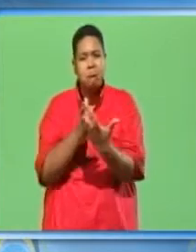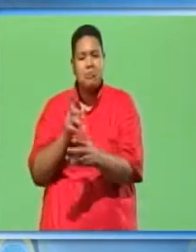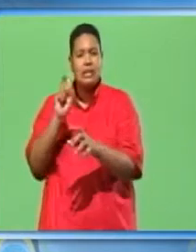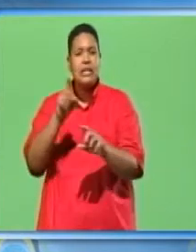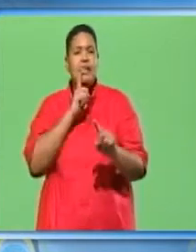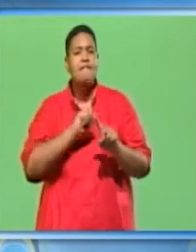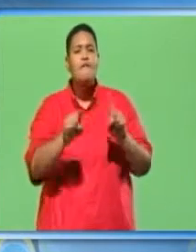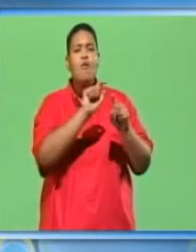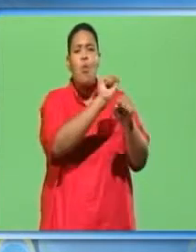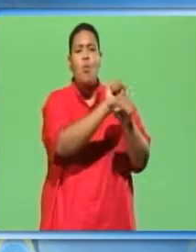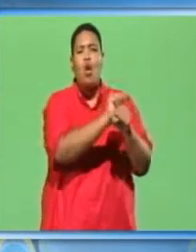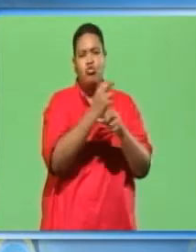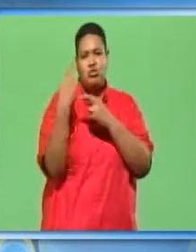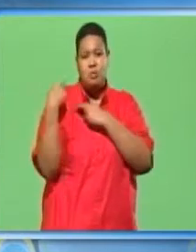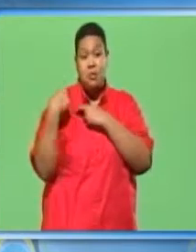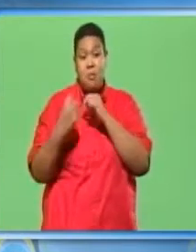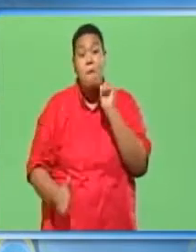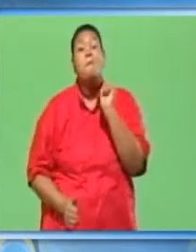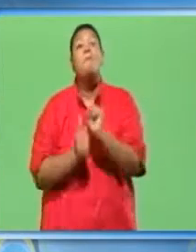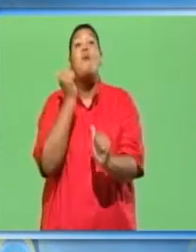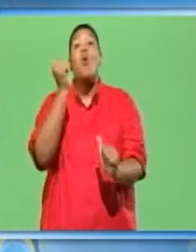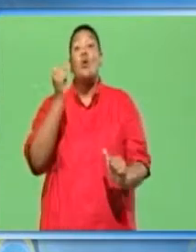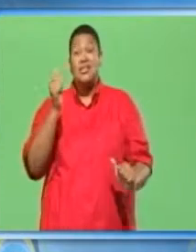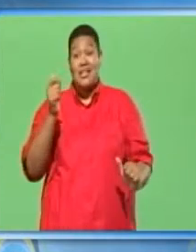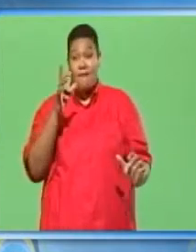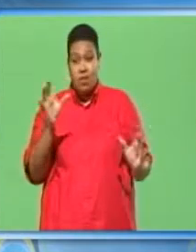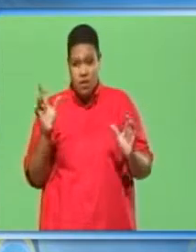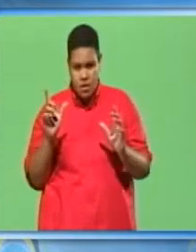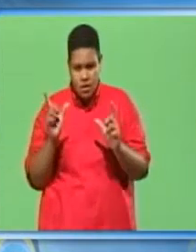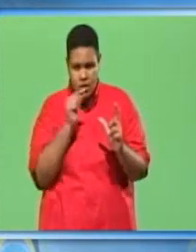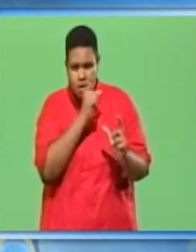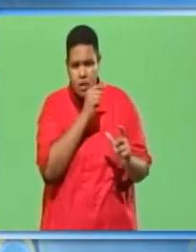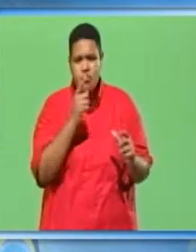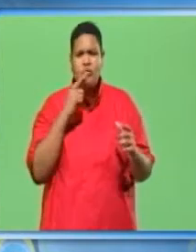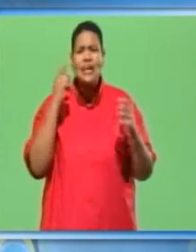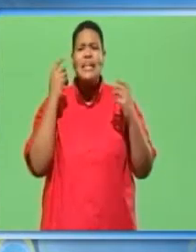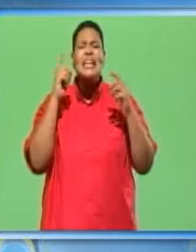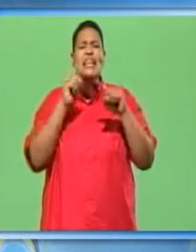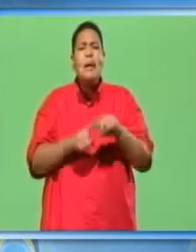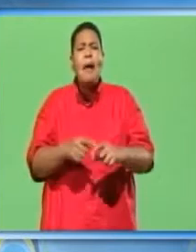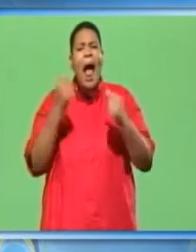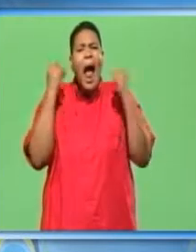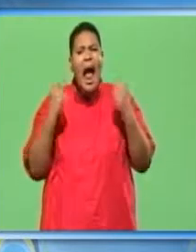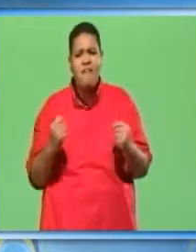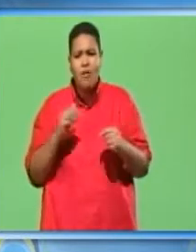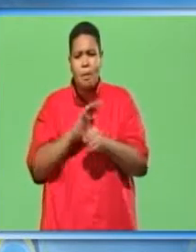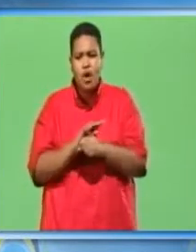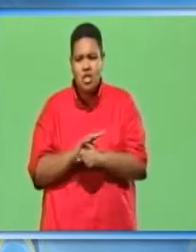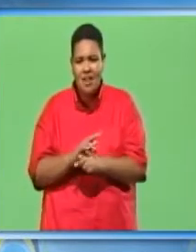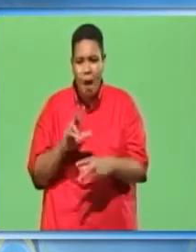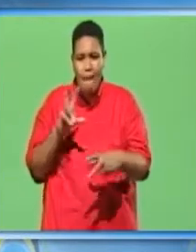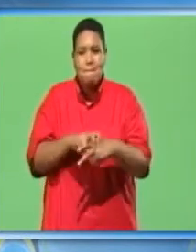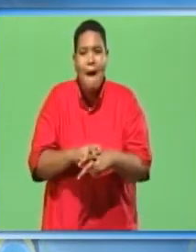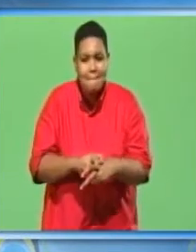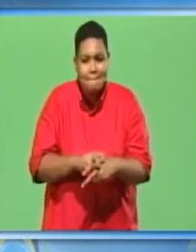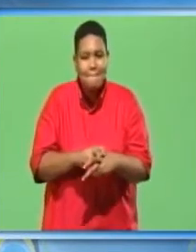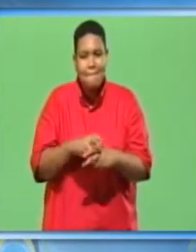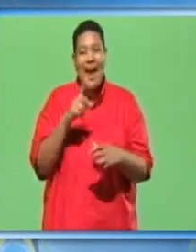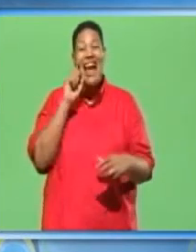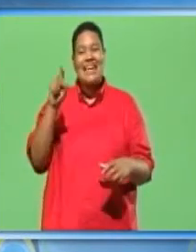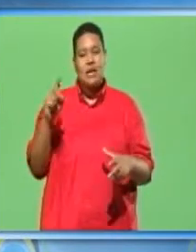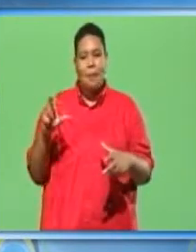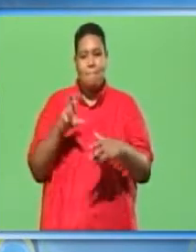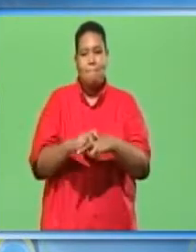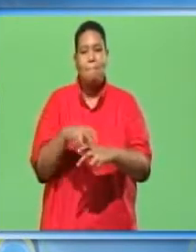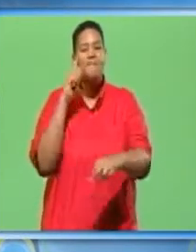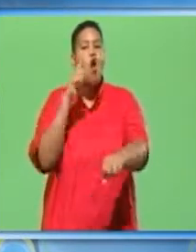workshop tasks. Most of the adhesives depend on high pressure to form a solid bond, and the parts need to be clamped for